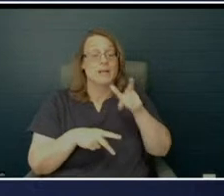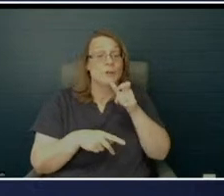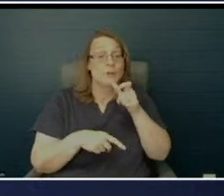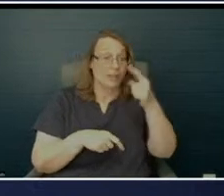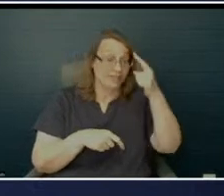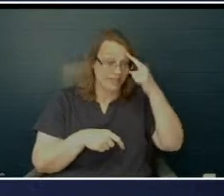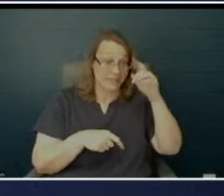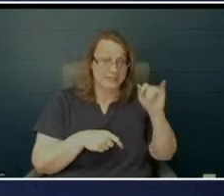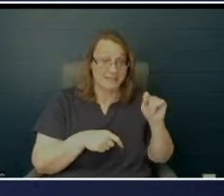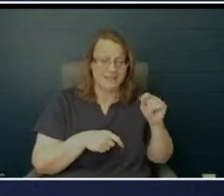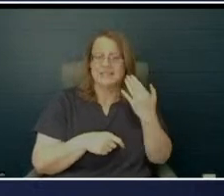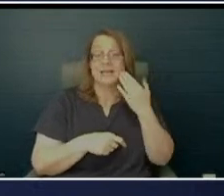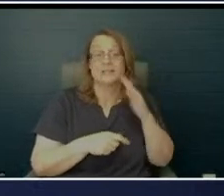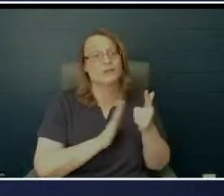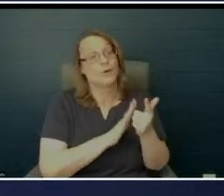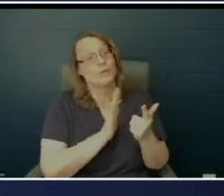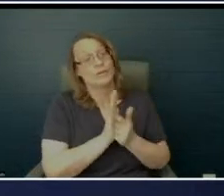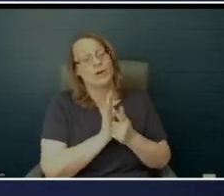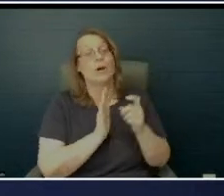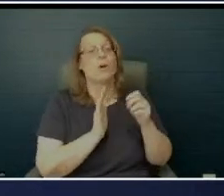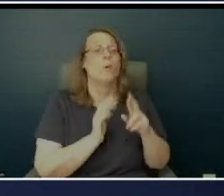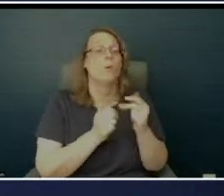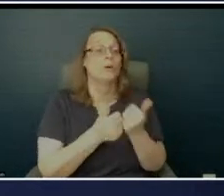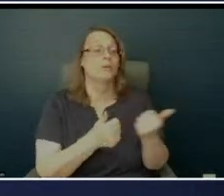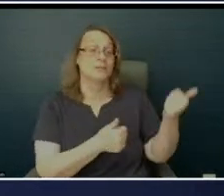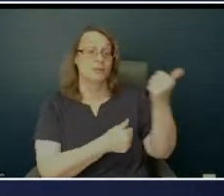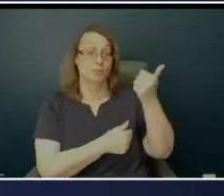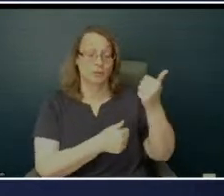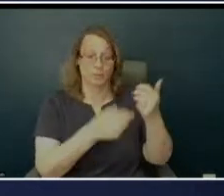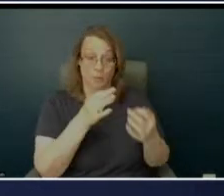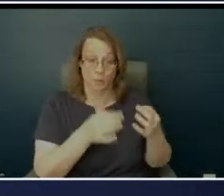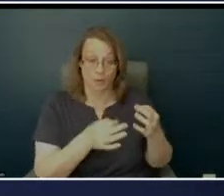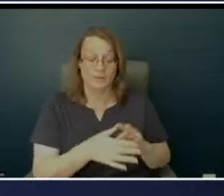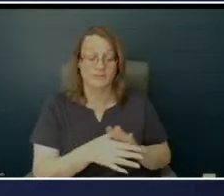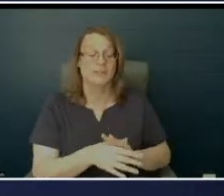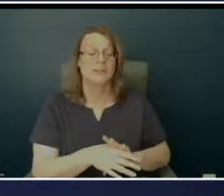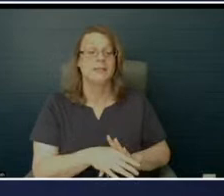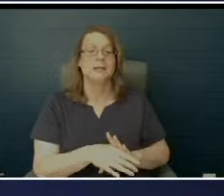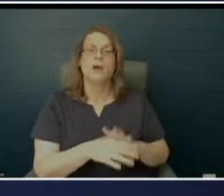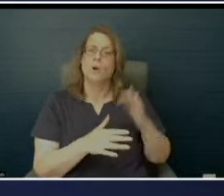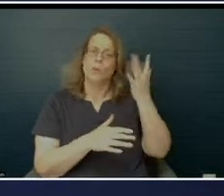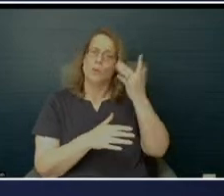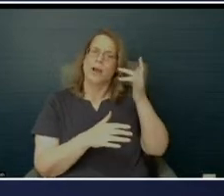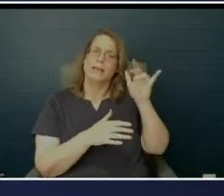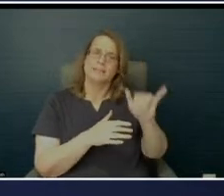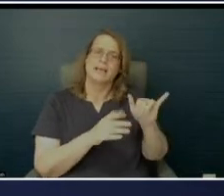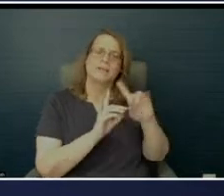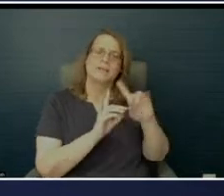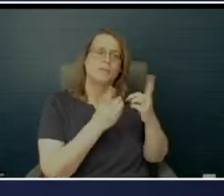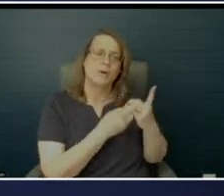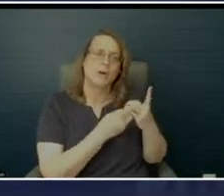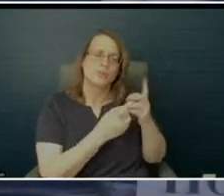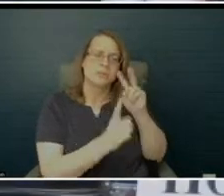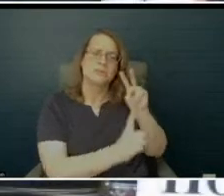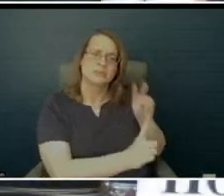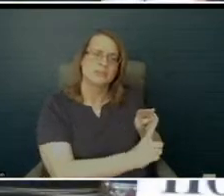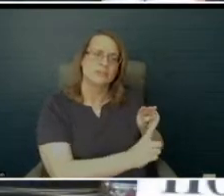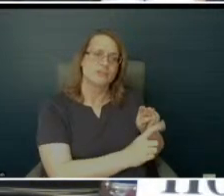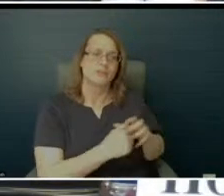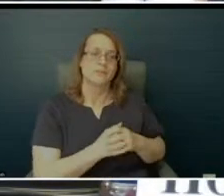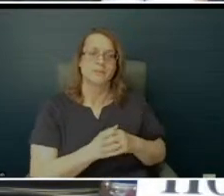know the law, much less the Supreme Court. Why was this the department's position? Well, I mean, I